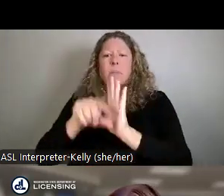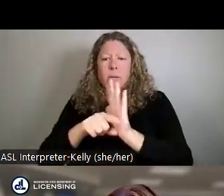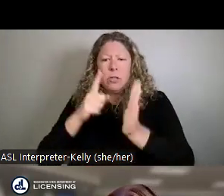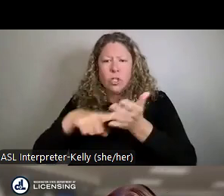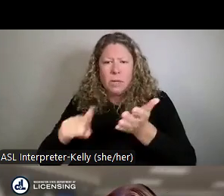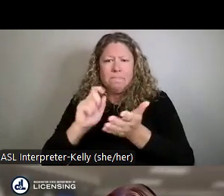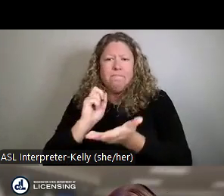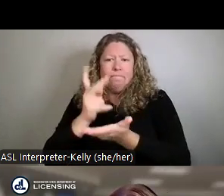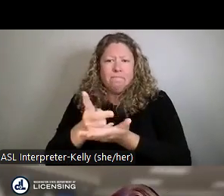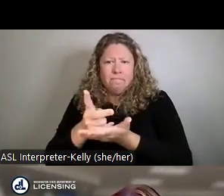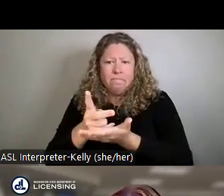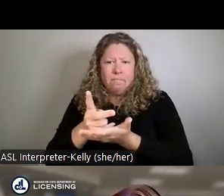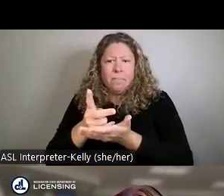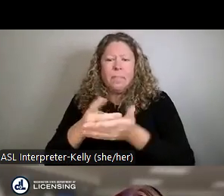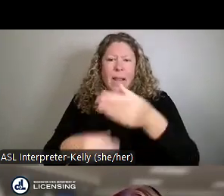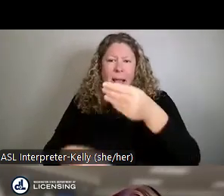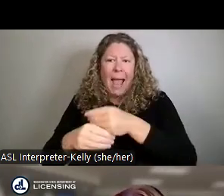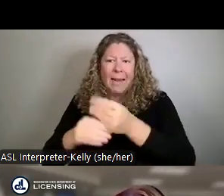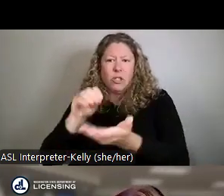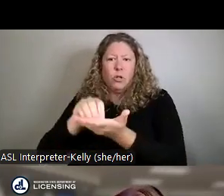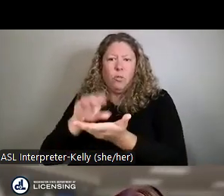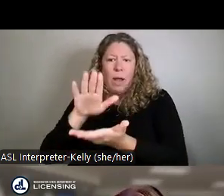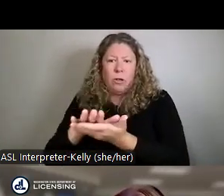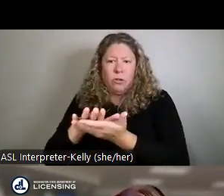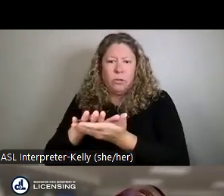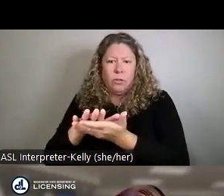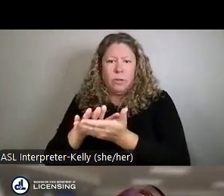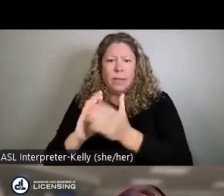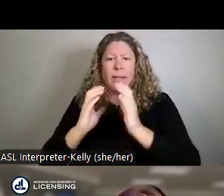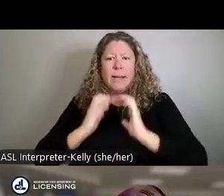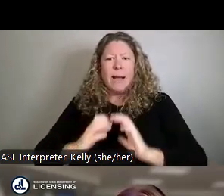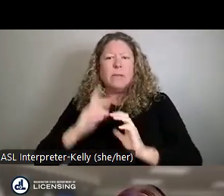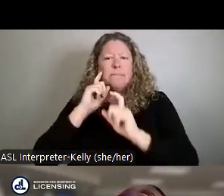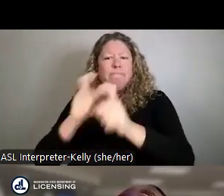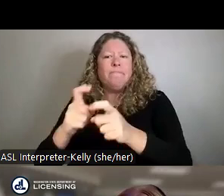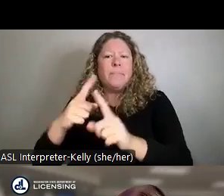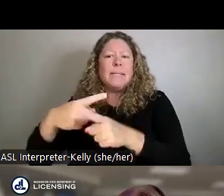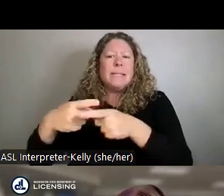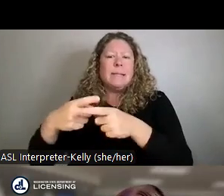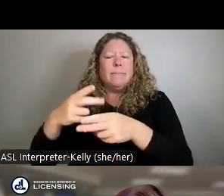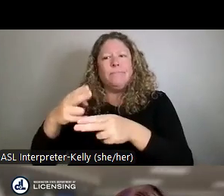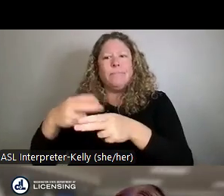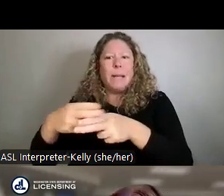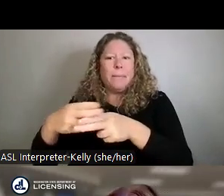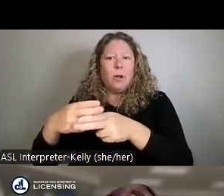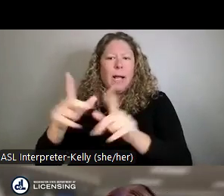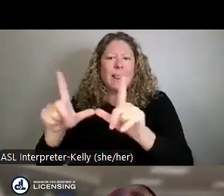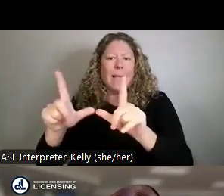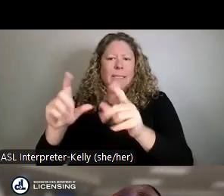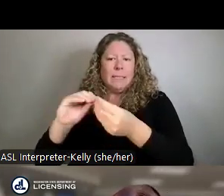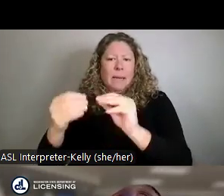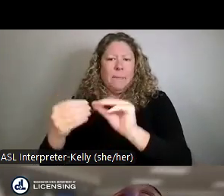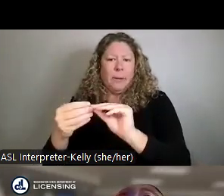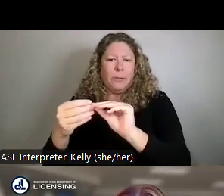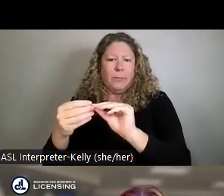added to their record, the customer will be issued a temporary license number pending review of their application